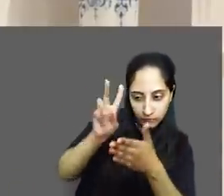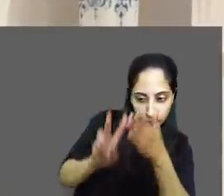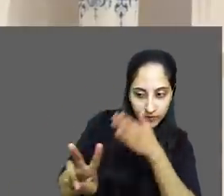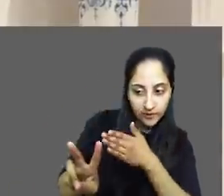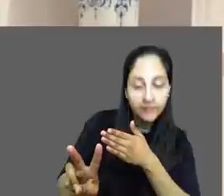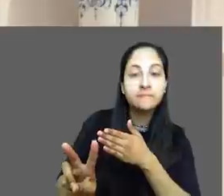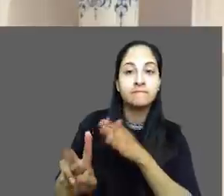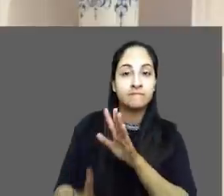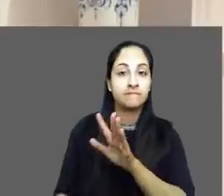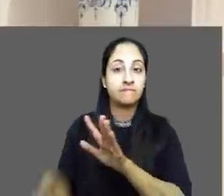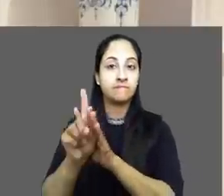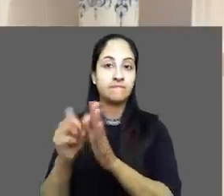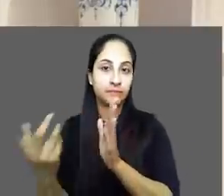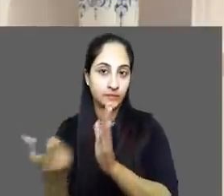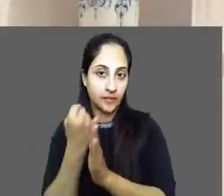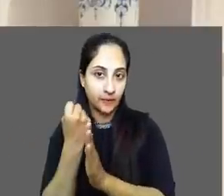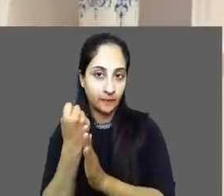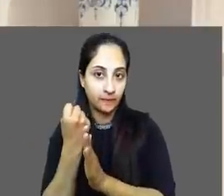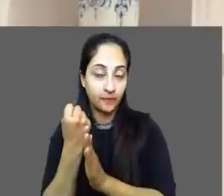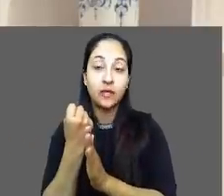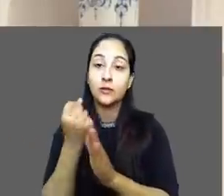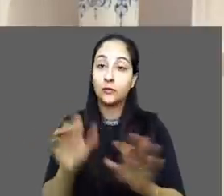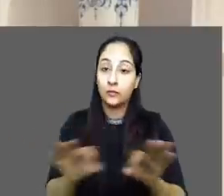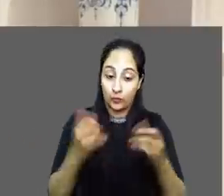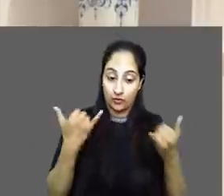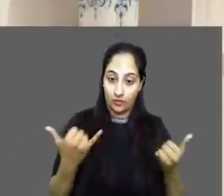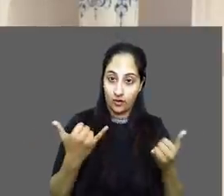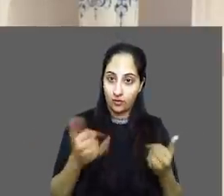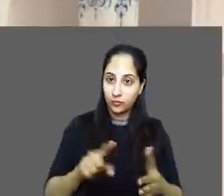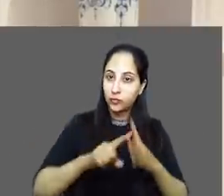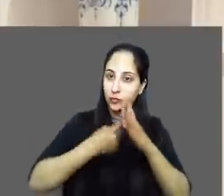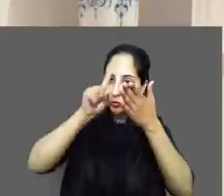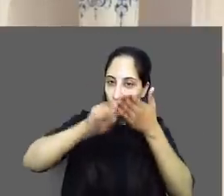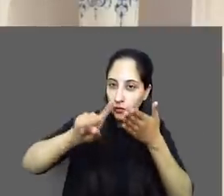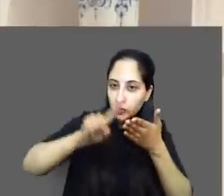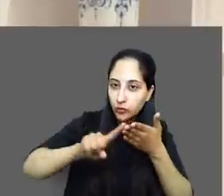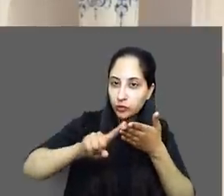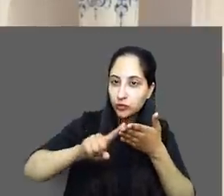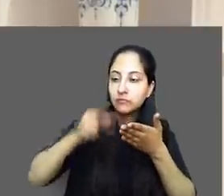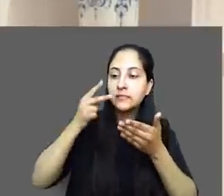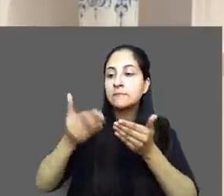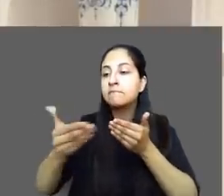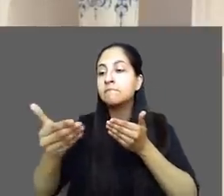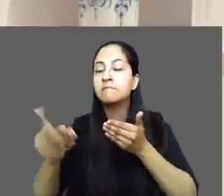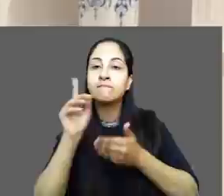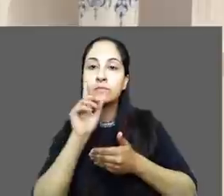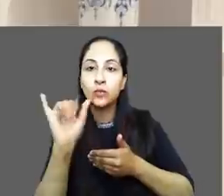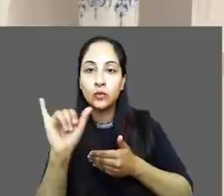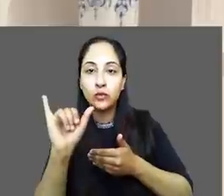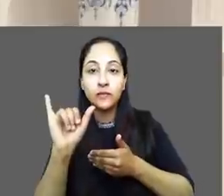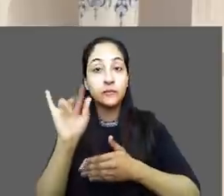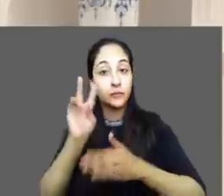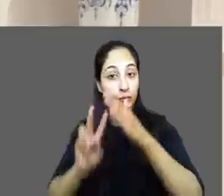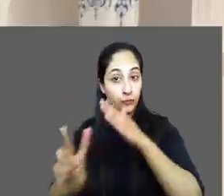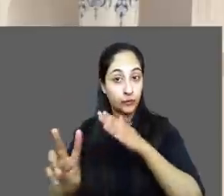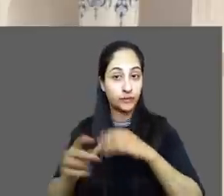capitalize on it. And that's why it's important to understand the trends. The pandemic has accelerated